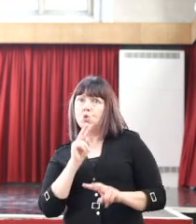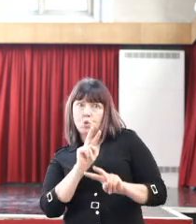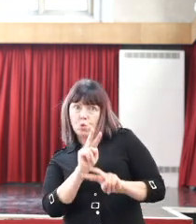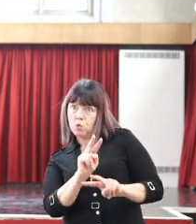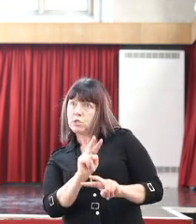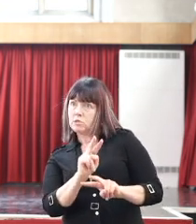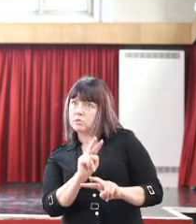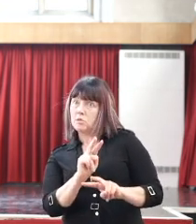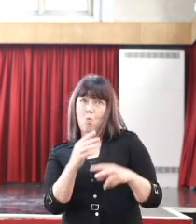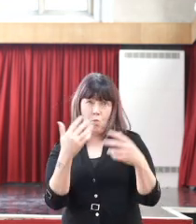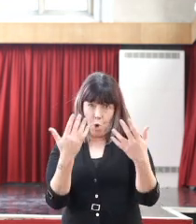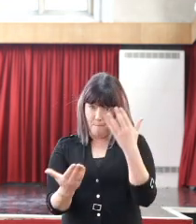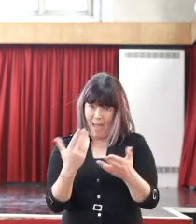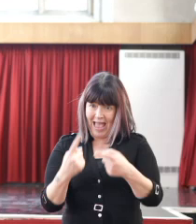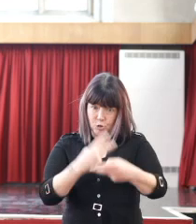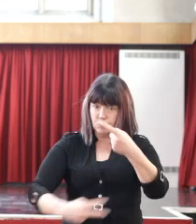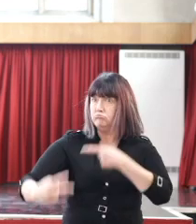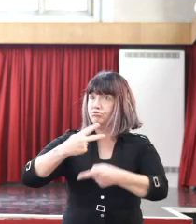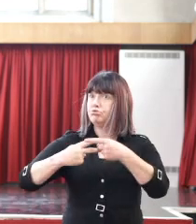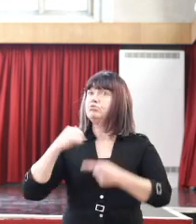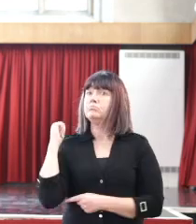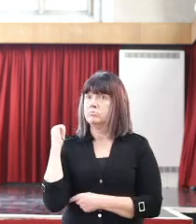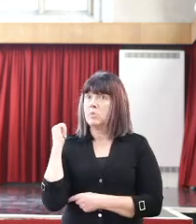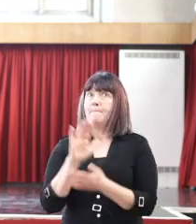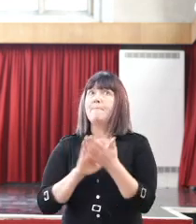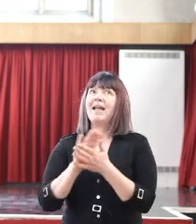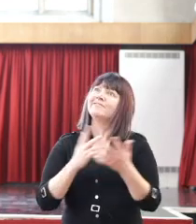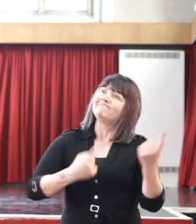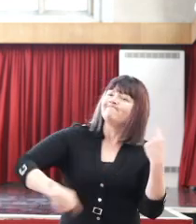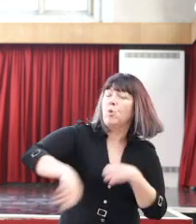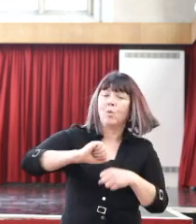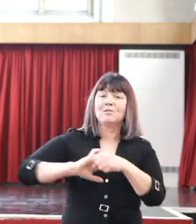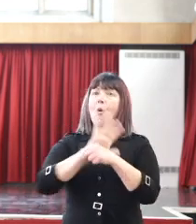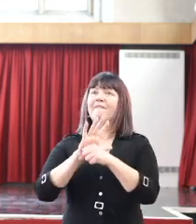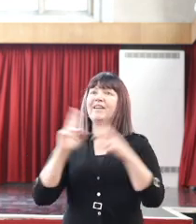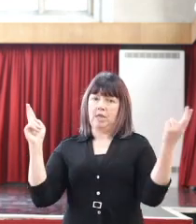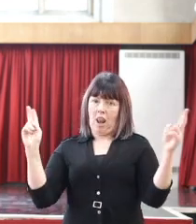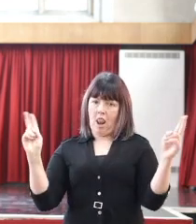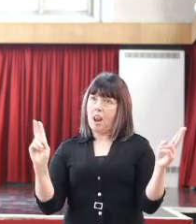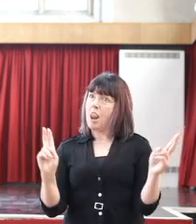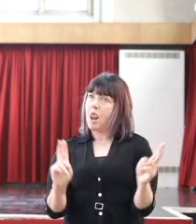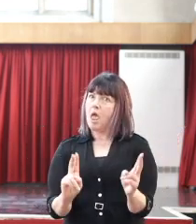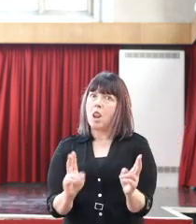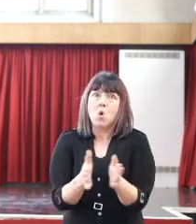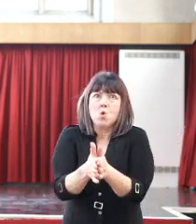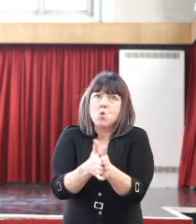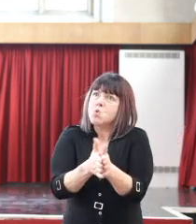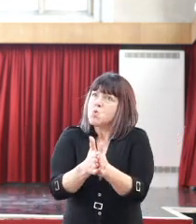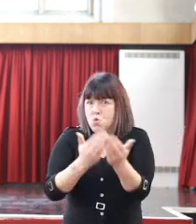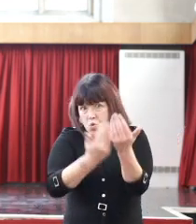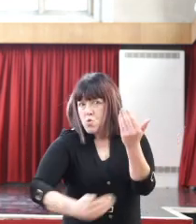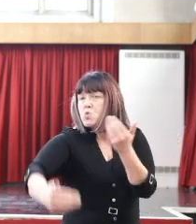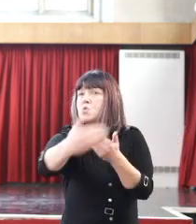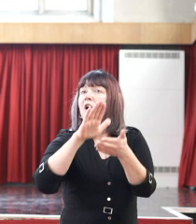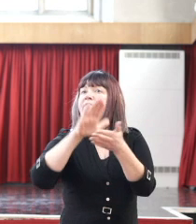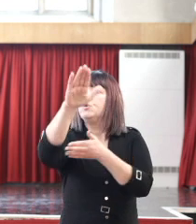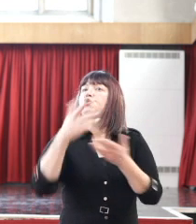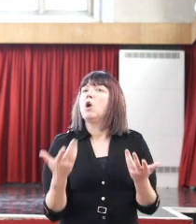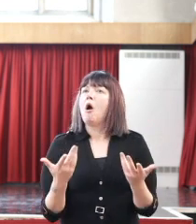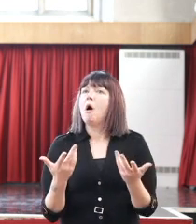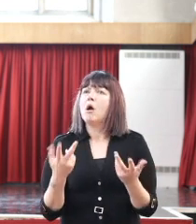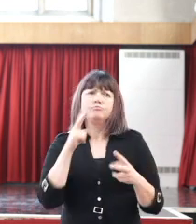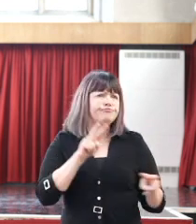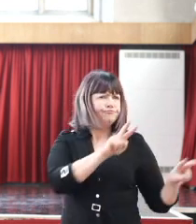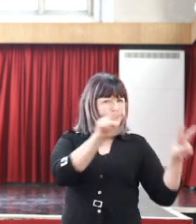thing to show how we're starting to come out of the pandemic and how people are interested again in looking at different spaces.